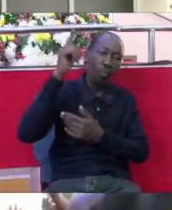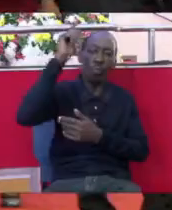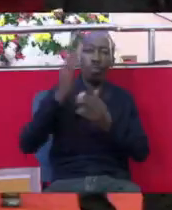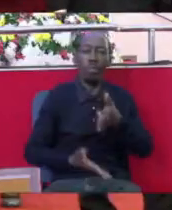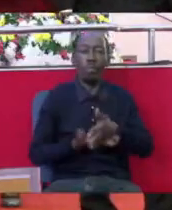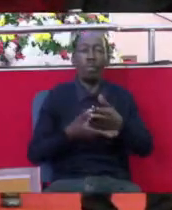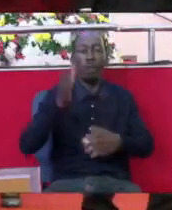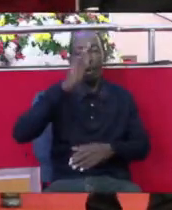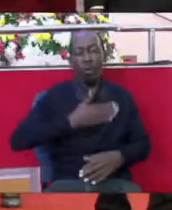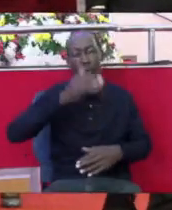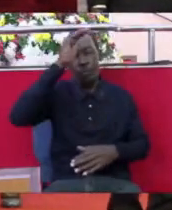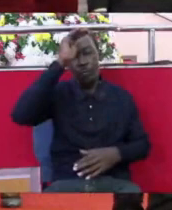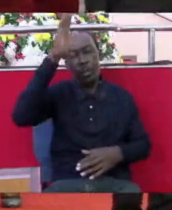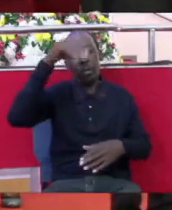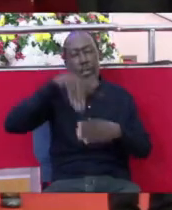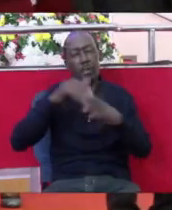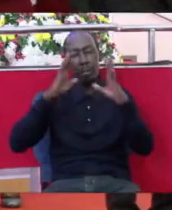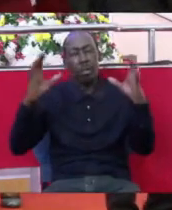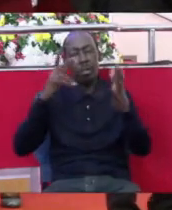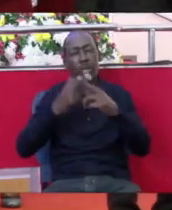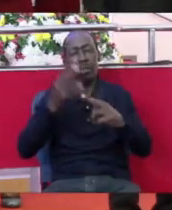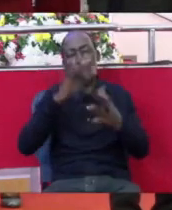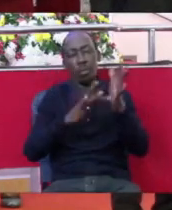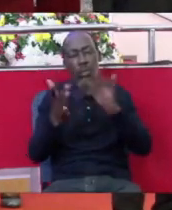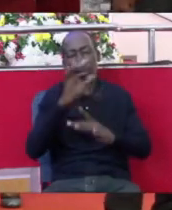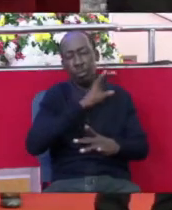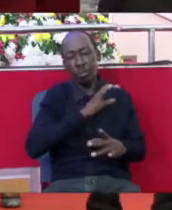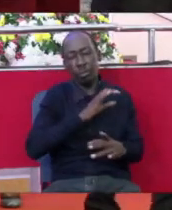Our Father and our God, in the mighty name of Jesus.